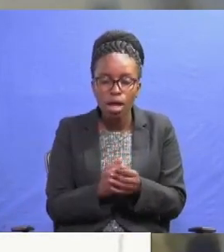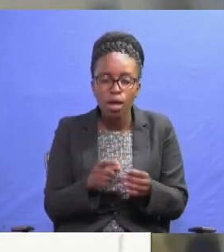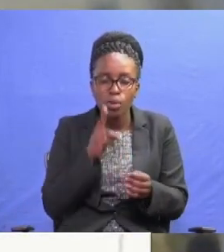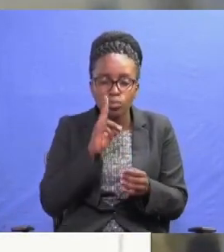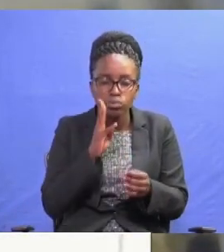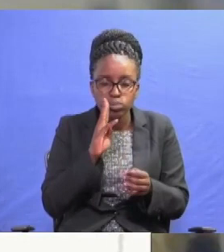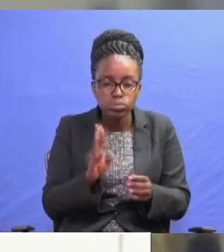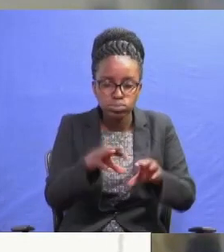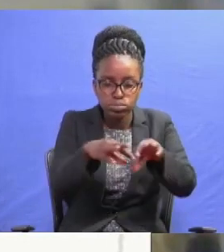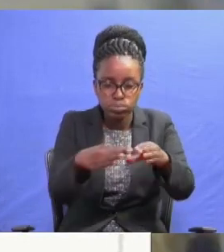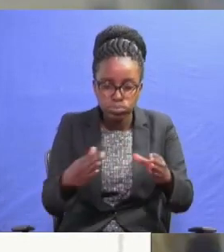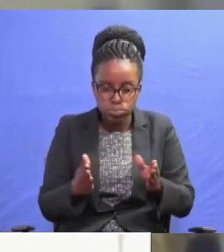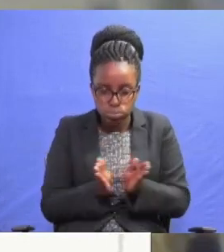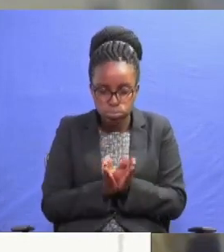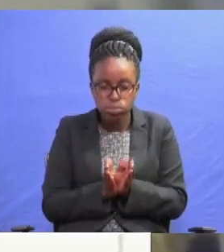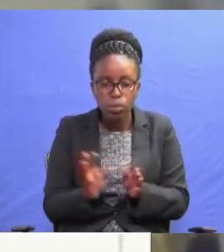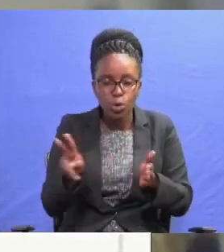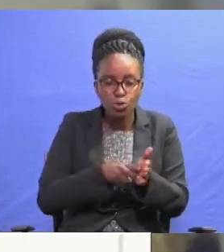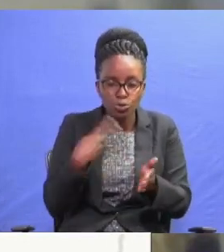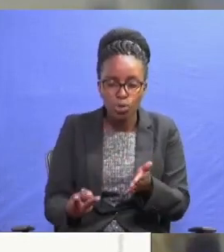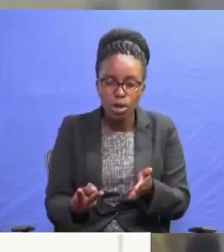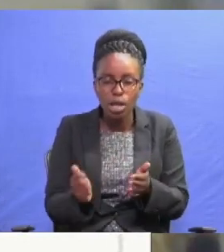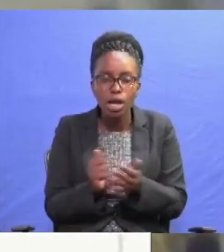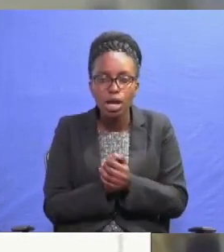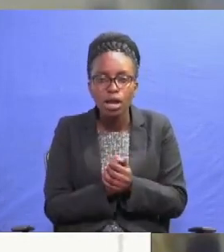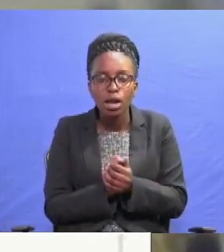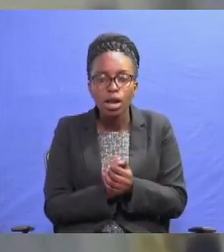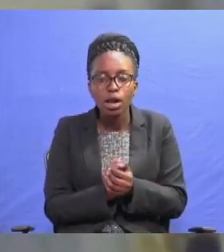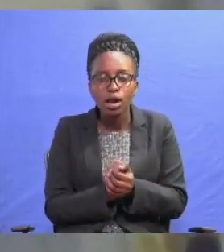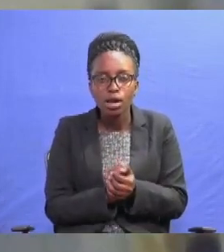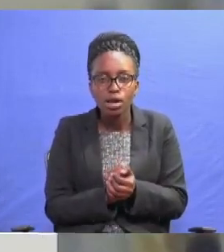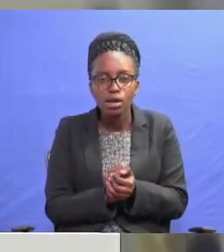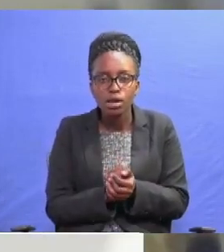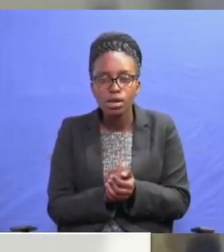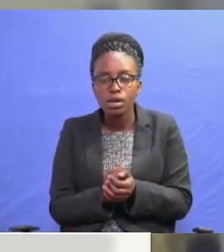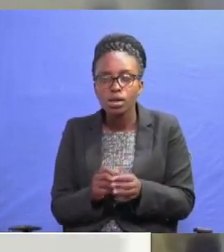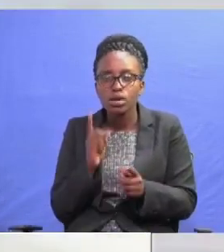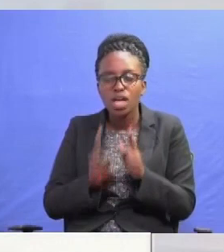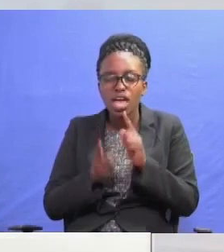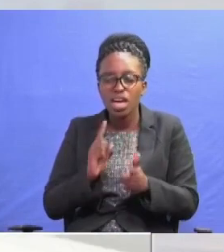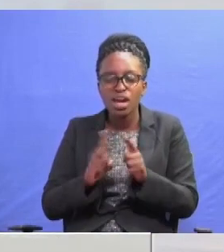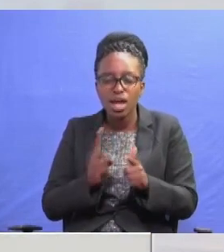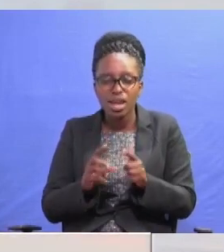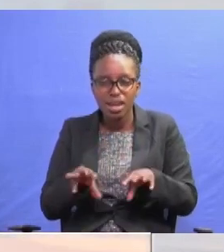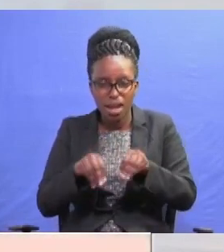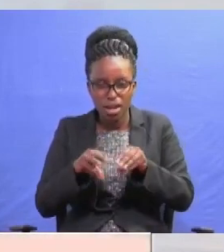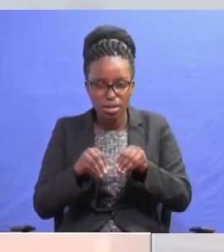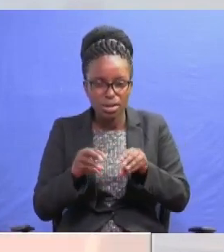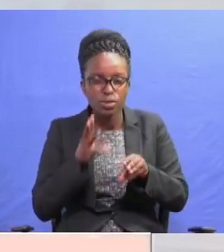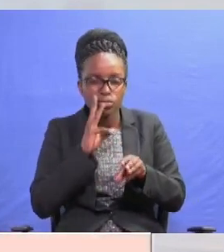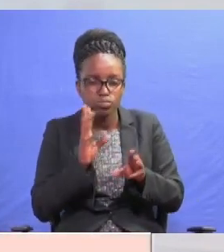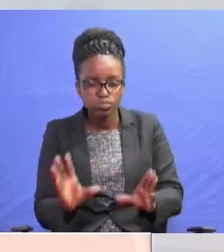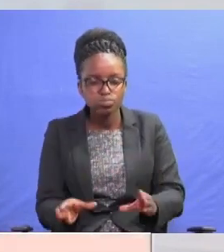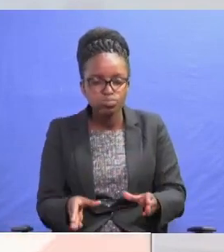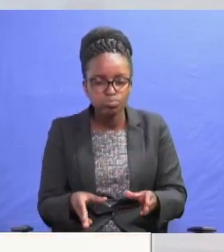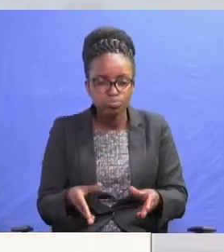so on. We should have learned from the Solai mud flash or mud Solai collapse